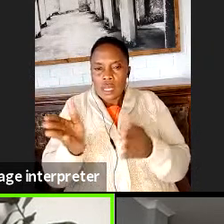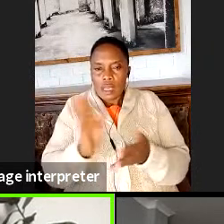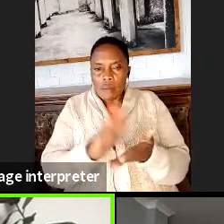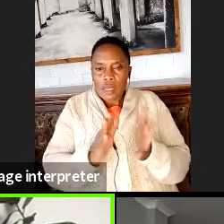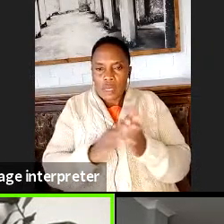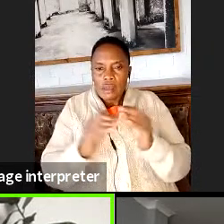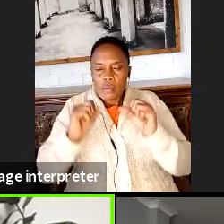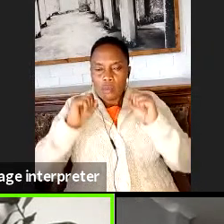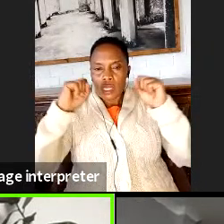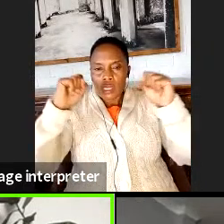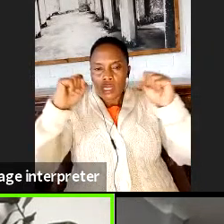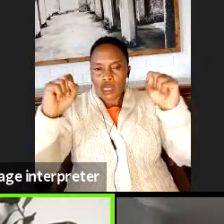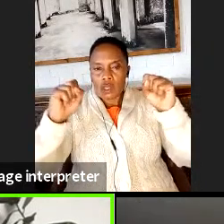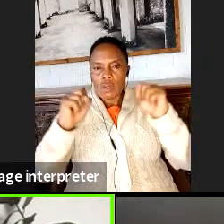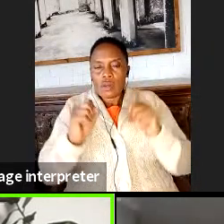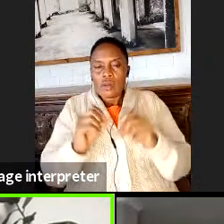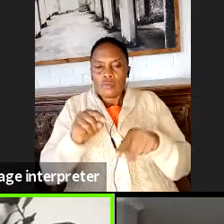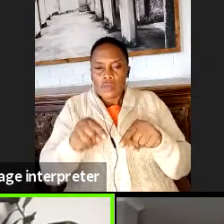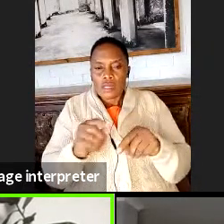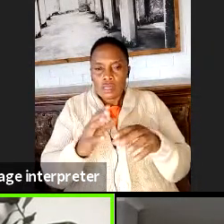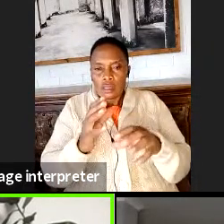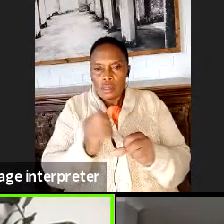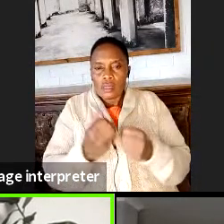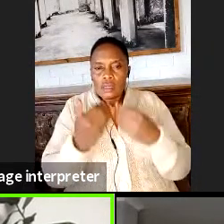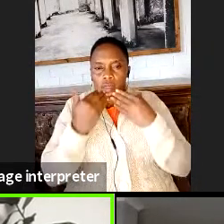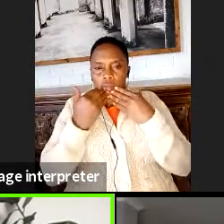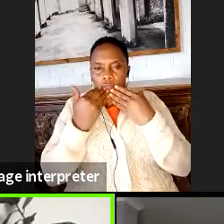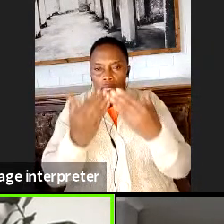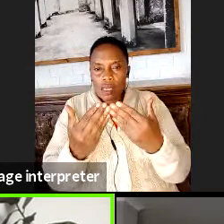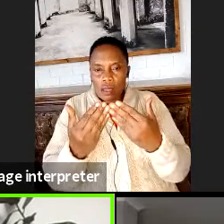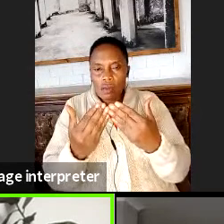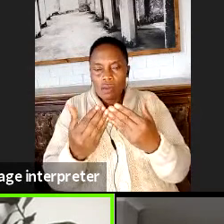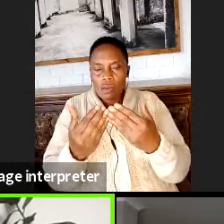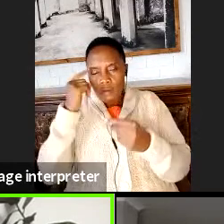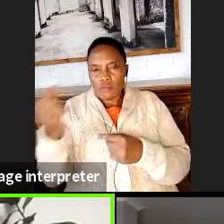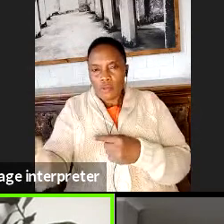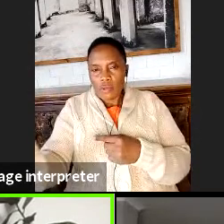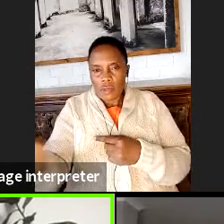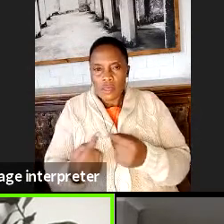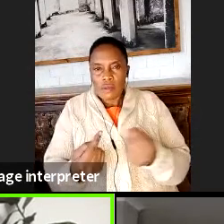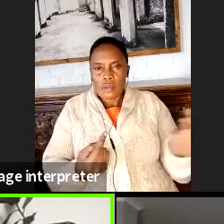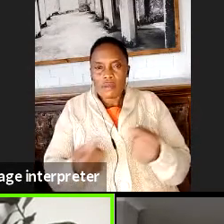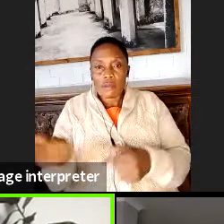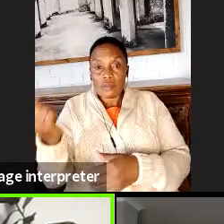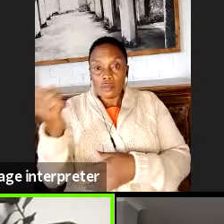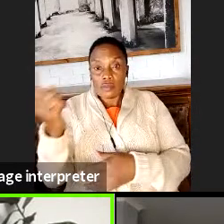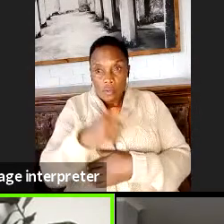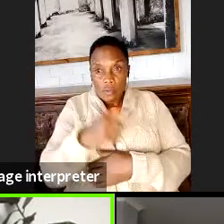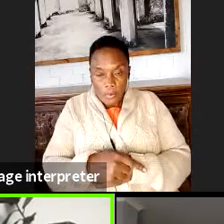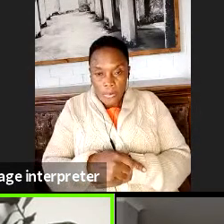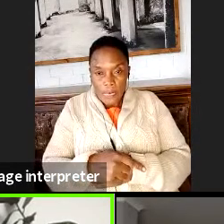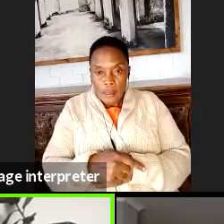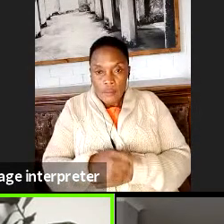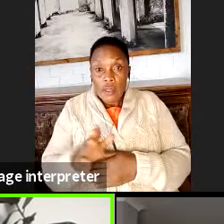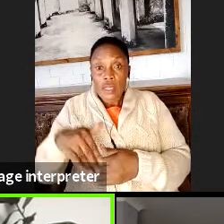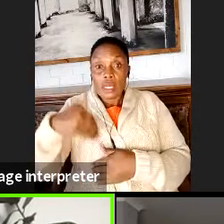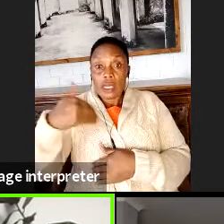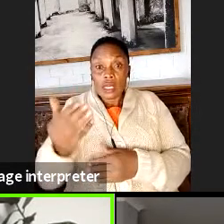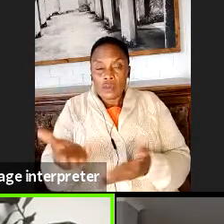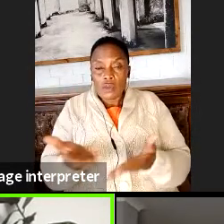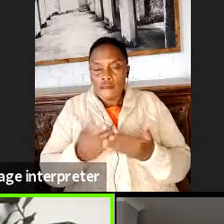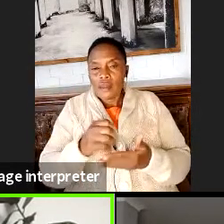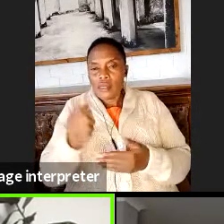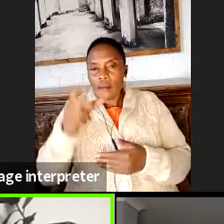ISOC Namibia chapter. Thank you, Nashilongo, for joining us today. And next we have Joel